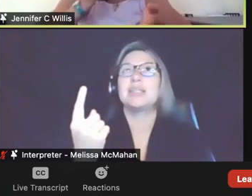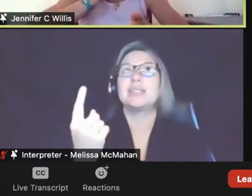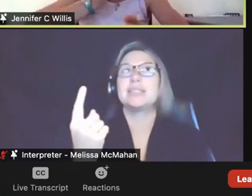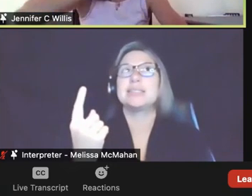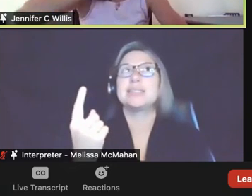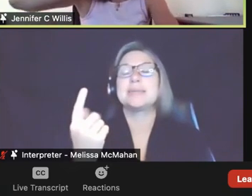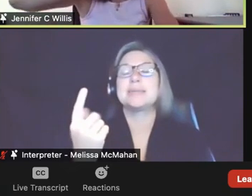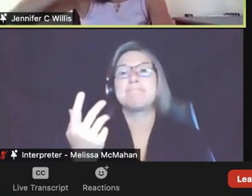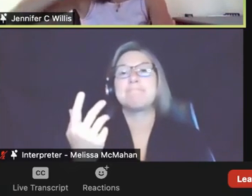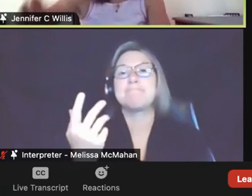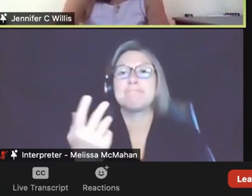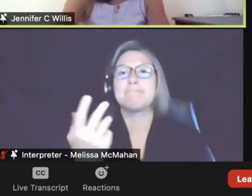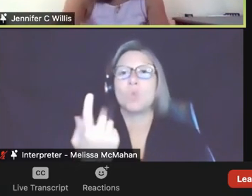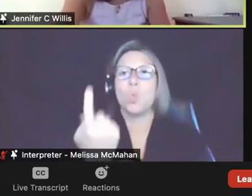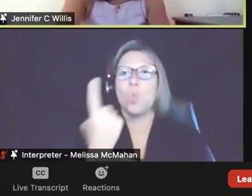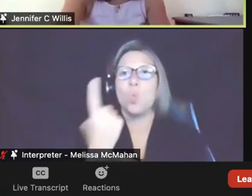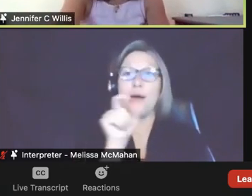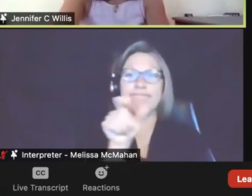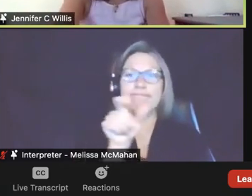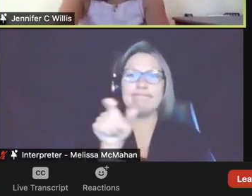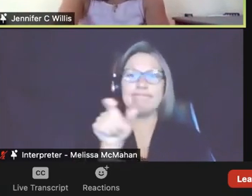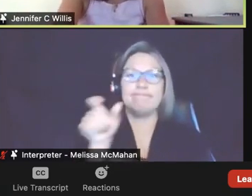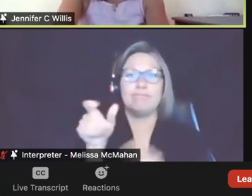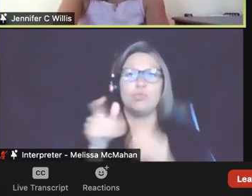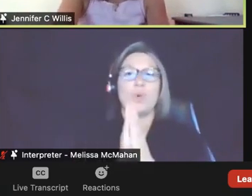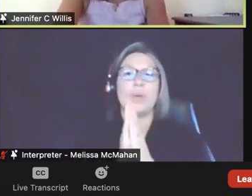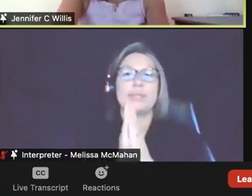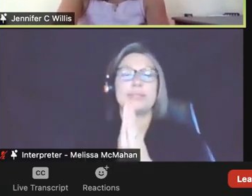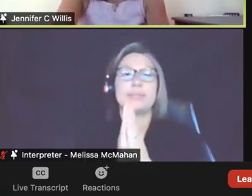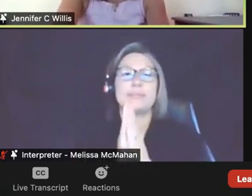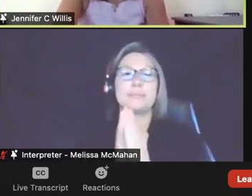instant, immediate single item requests.